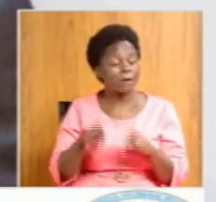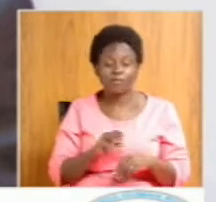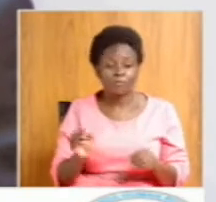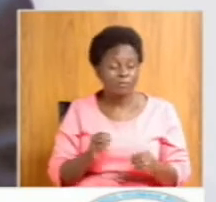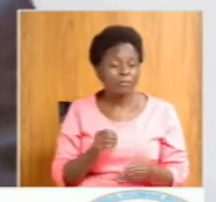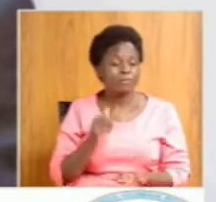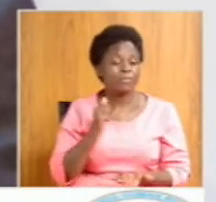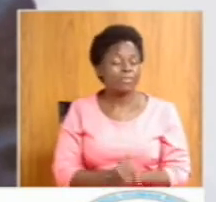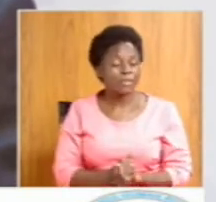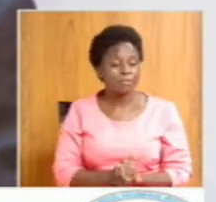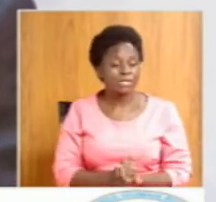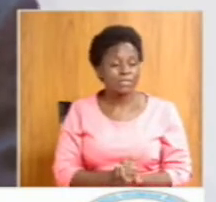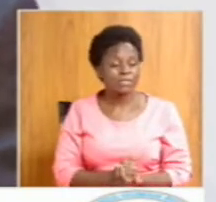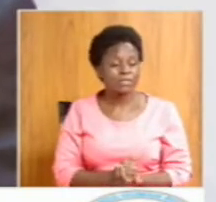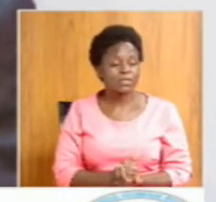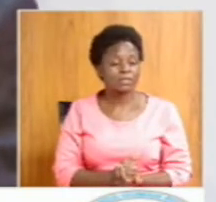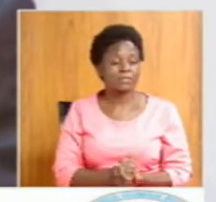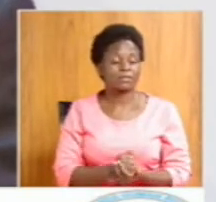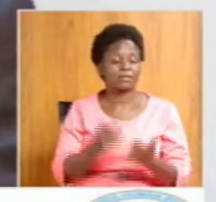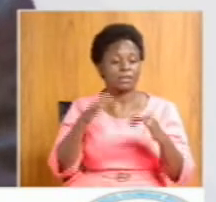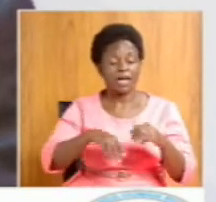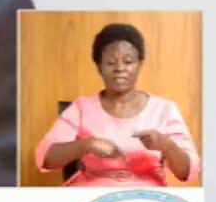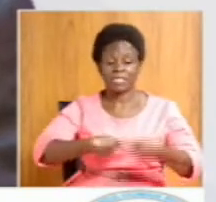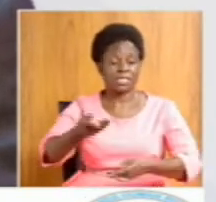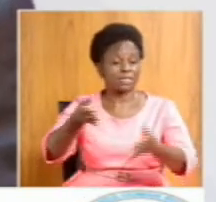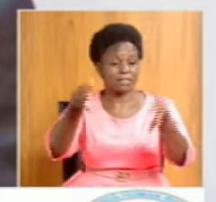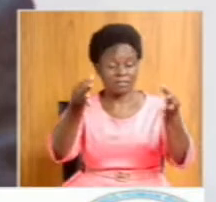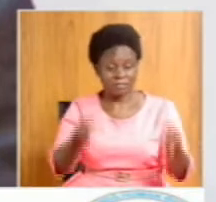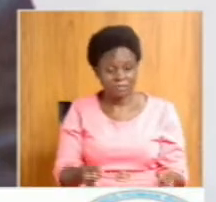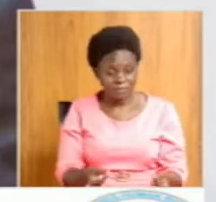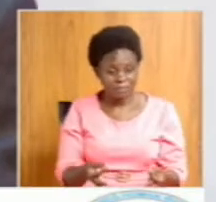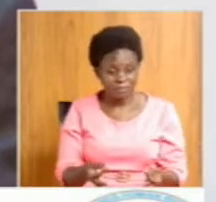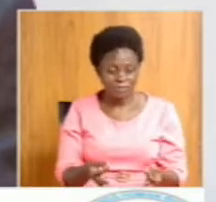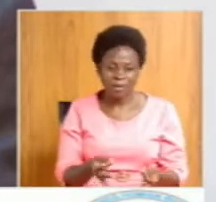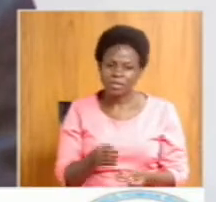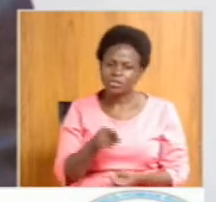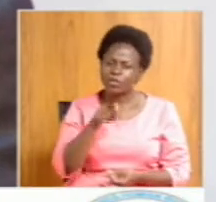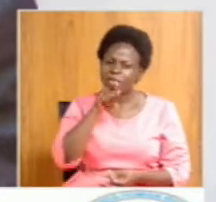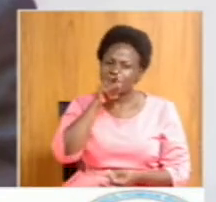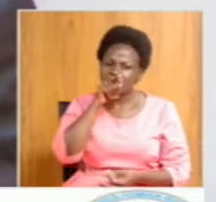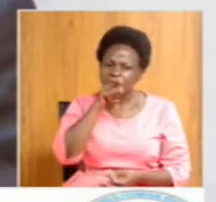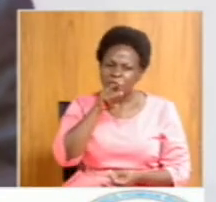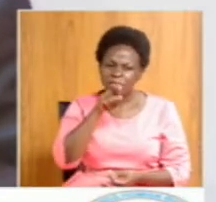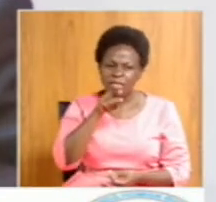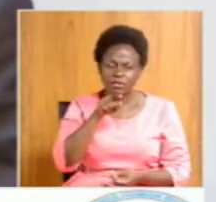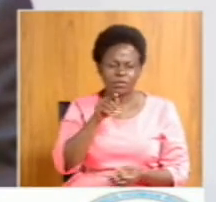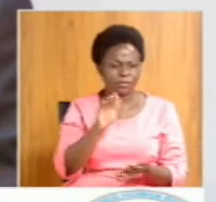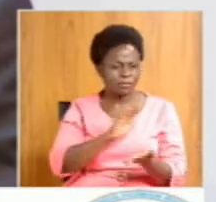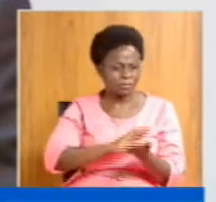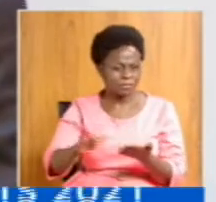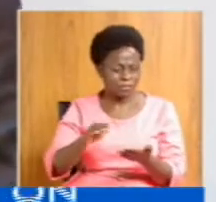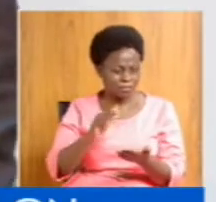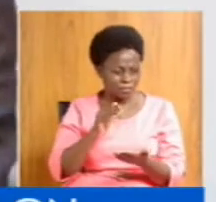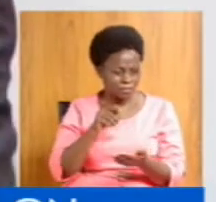the banks foreclose and they sell your property so that was alleviated during